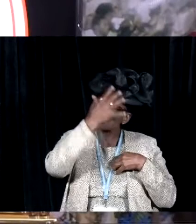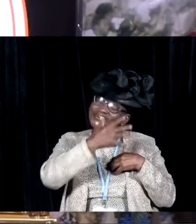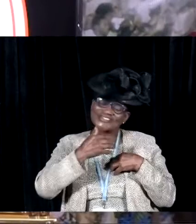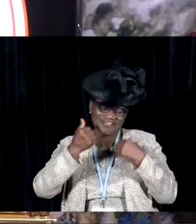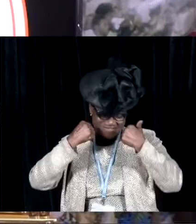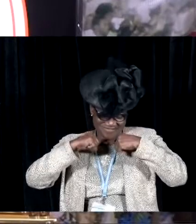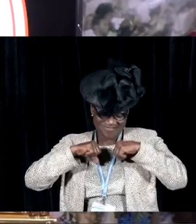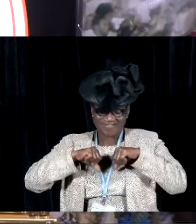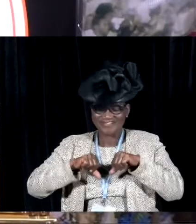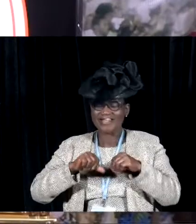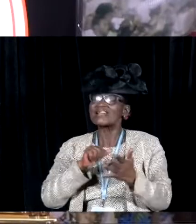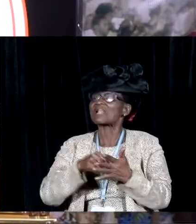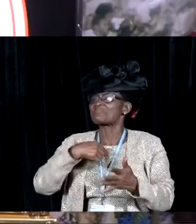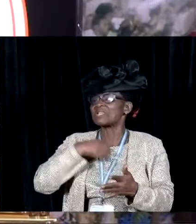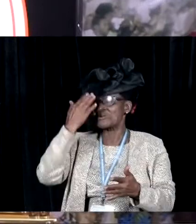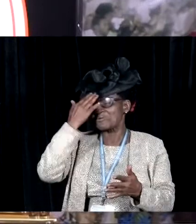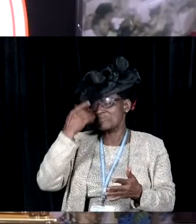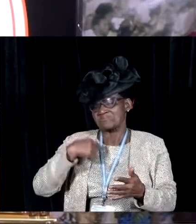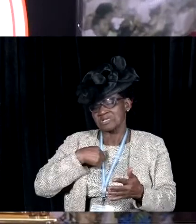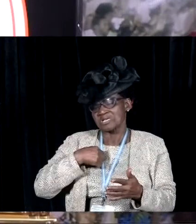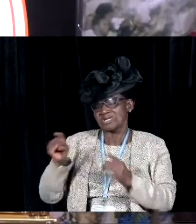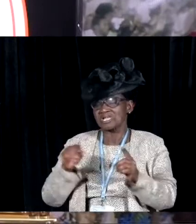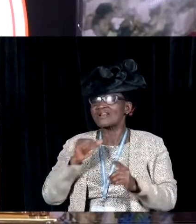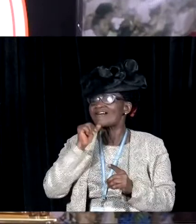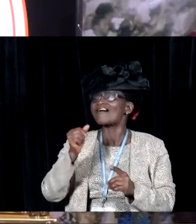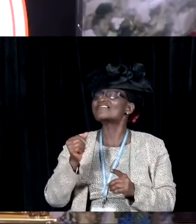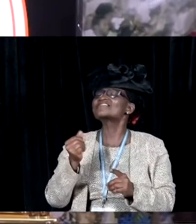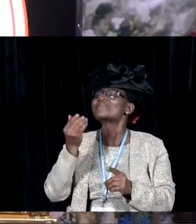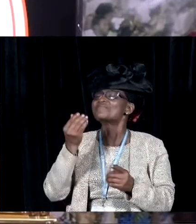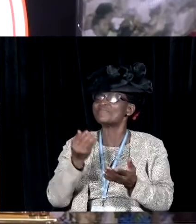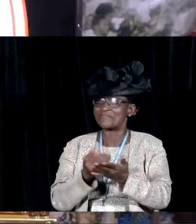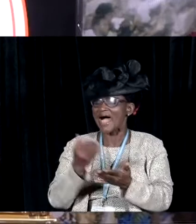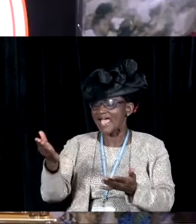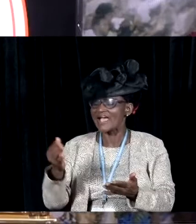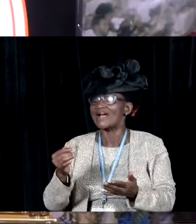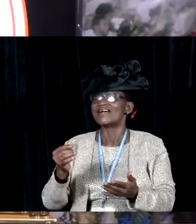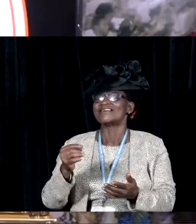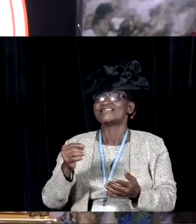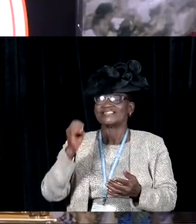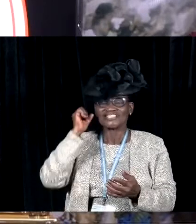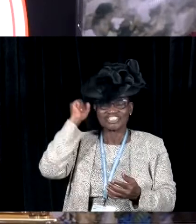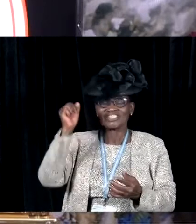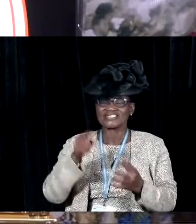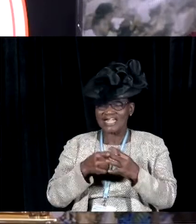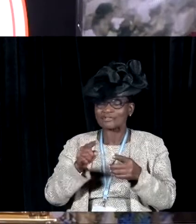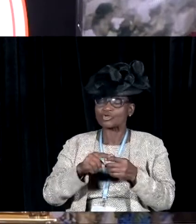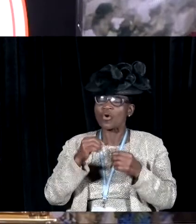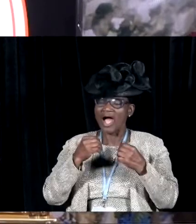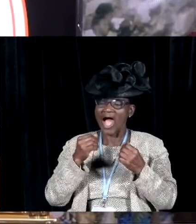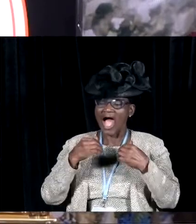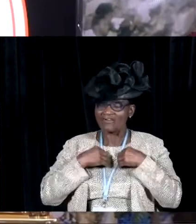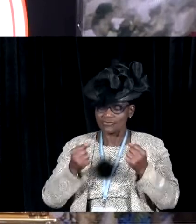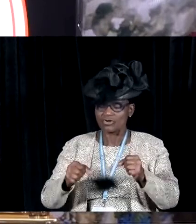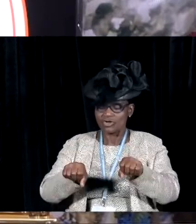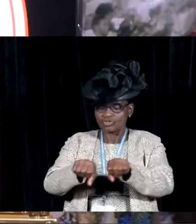know I didn't buy. They are beginning to have shoes that I didn't come from London, that I didn't bring from